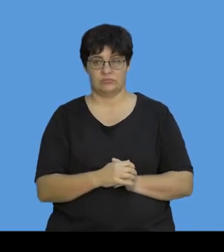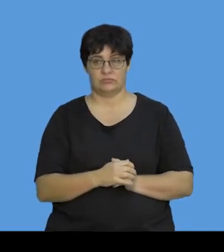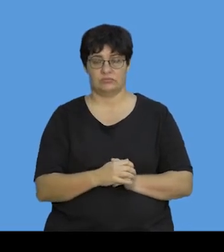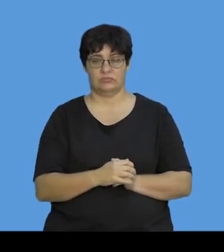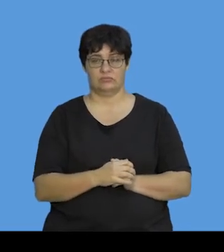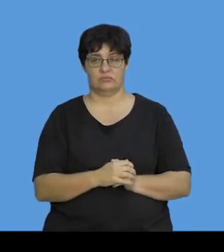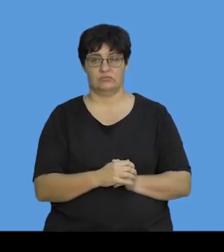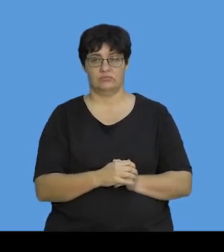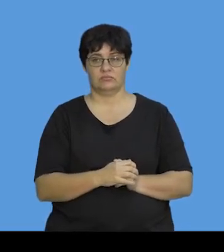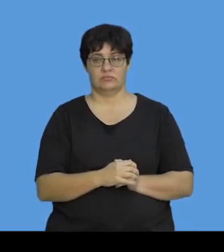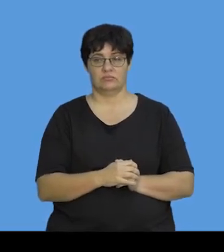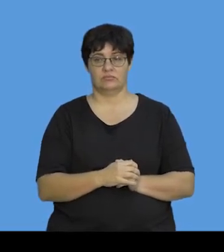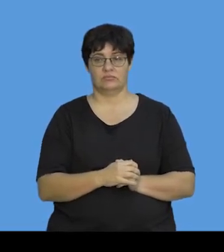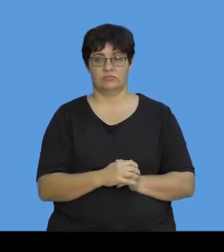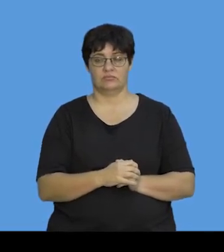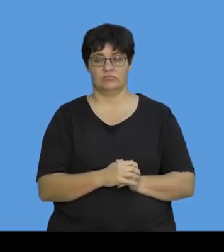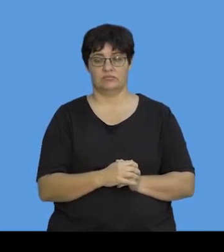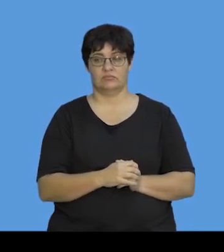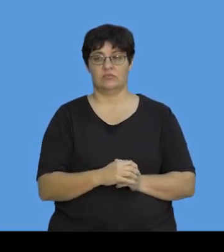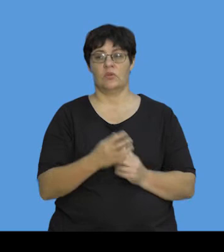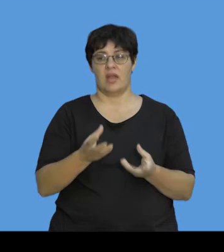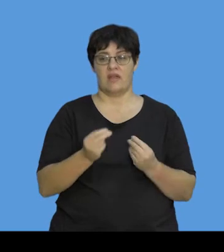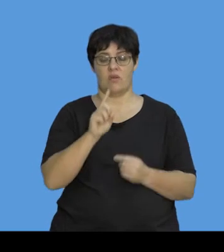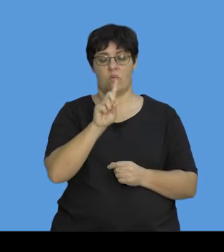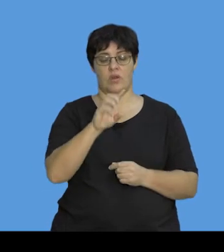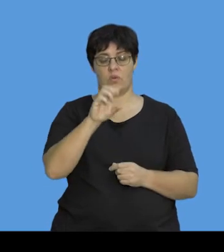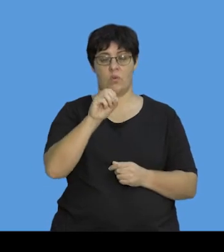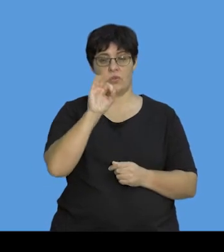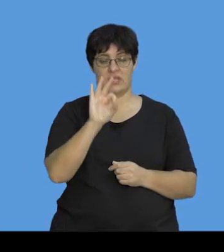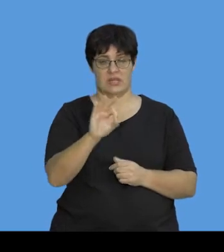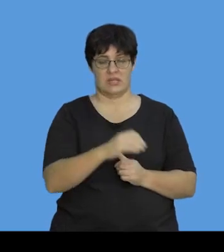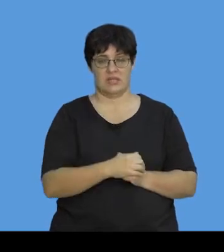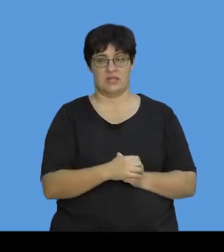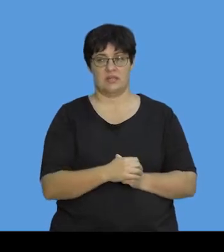decimal places. It's a final answer. So